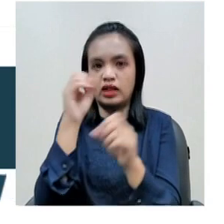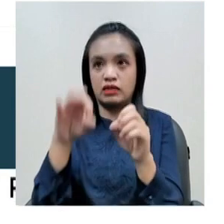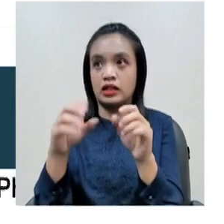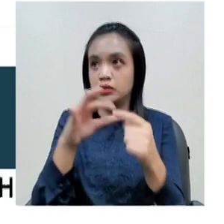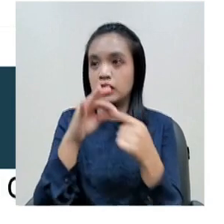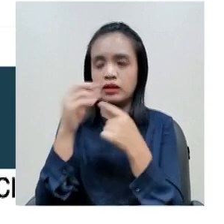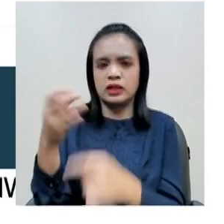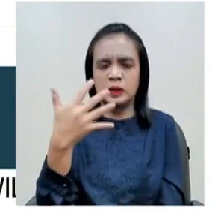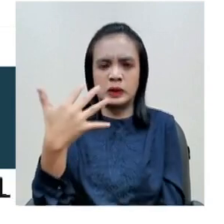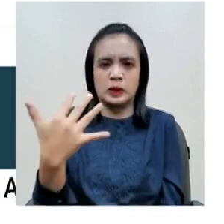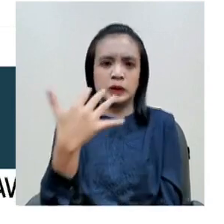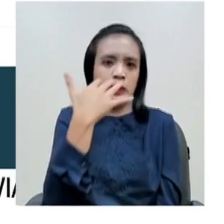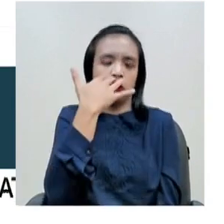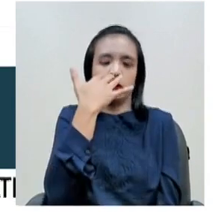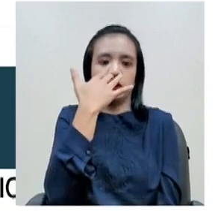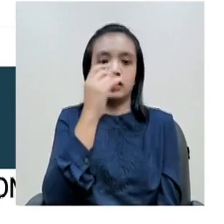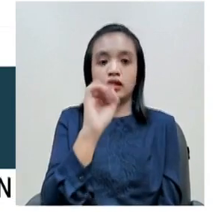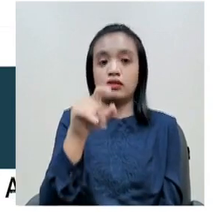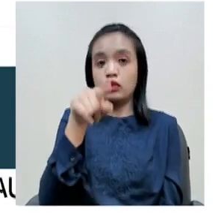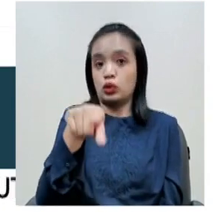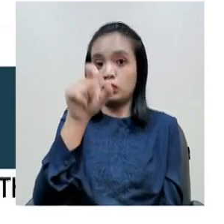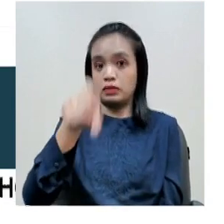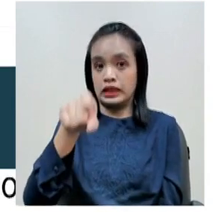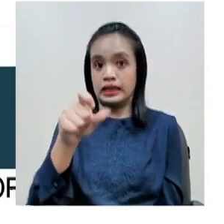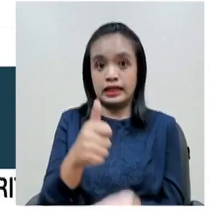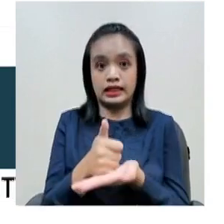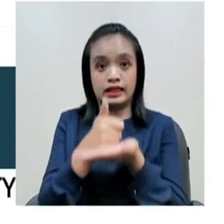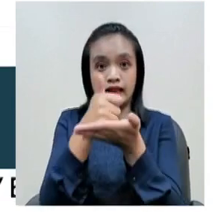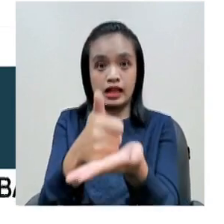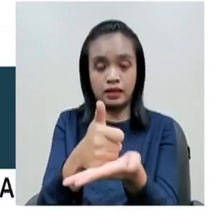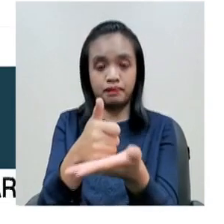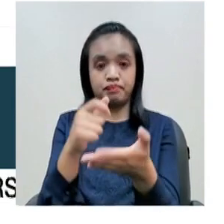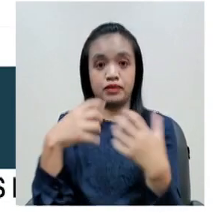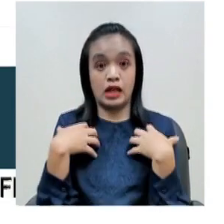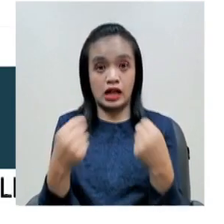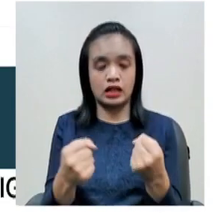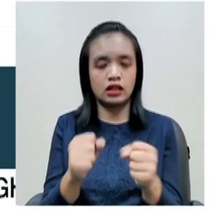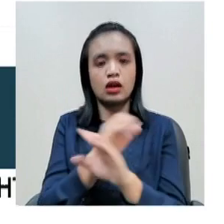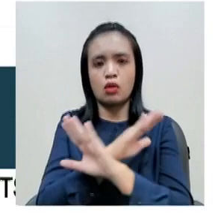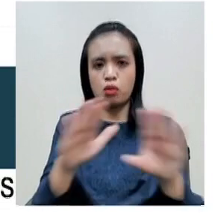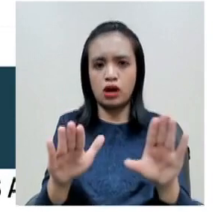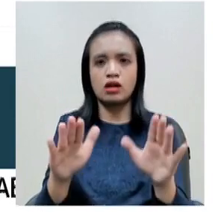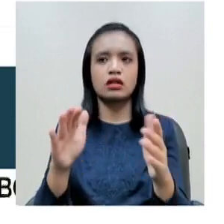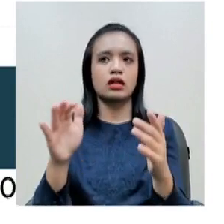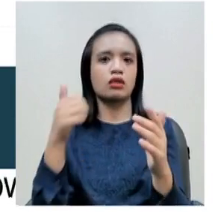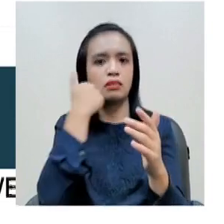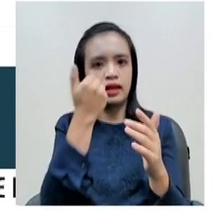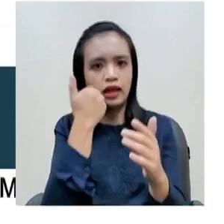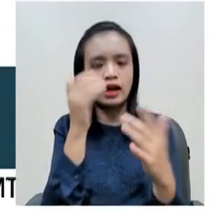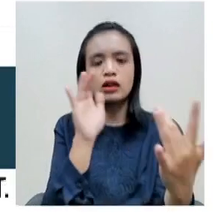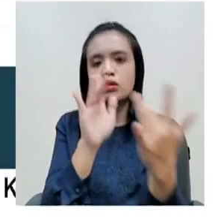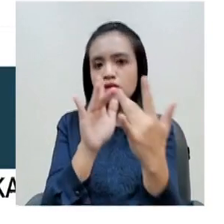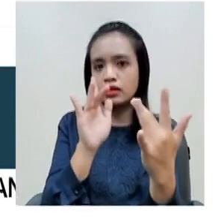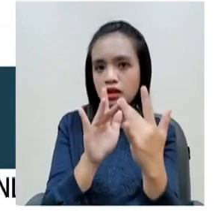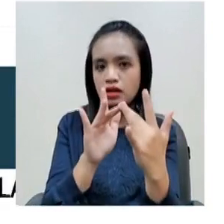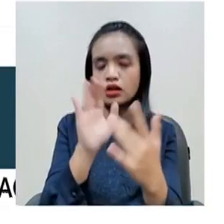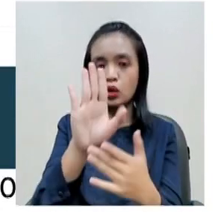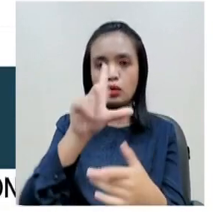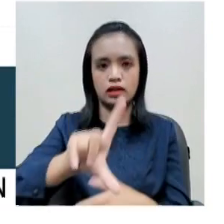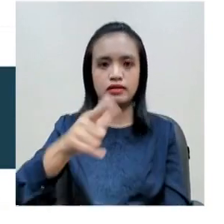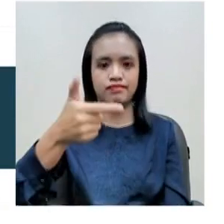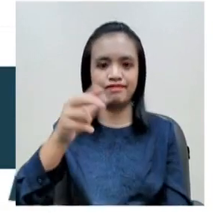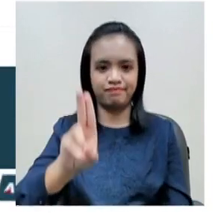this. And if you need help or medical assistance, please do not hesitate to contact your local